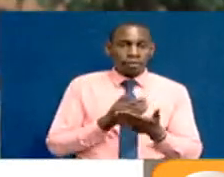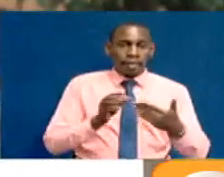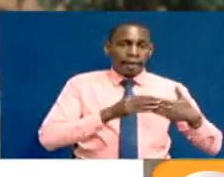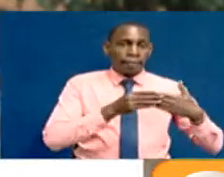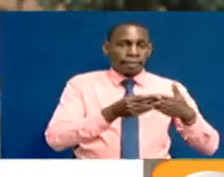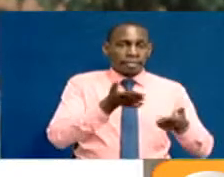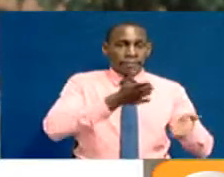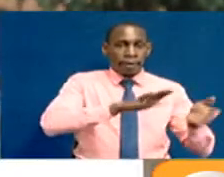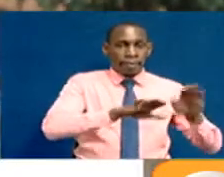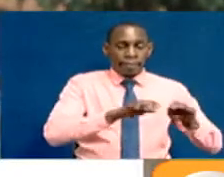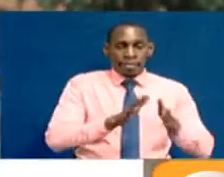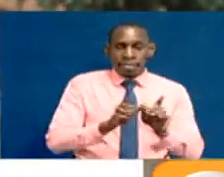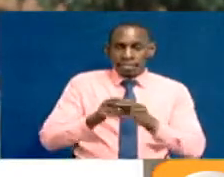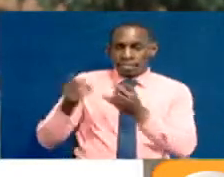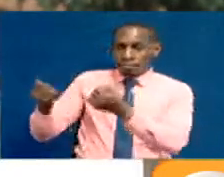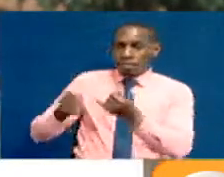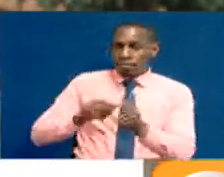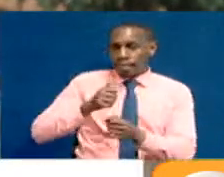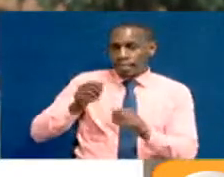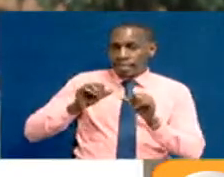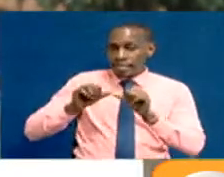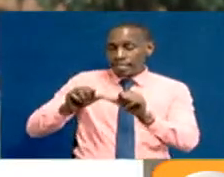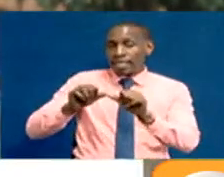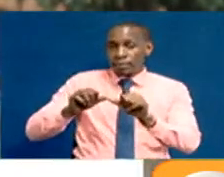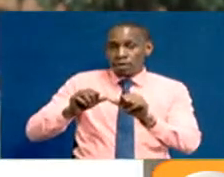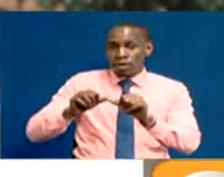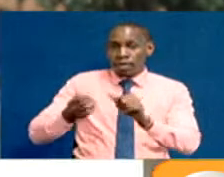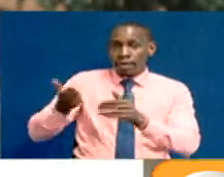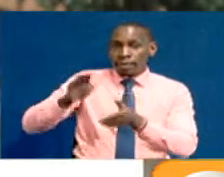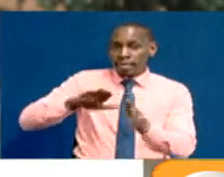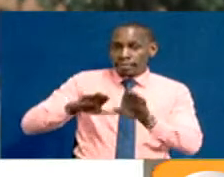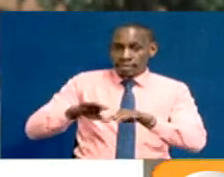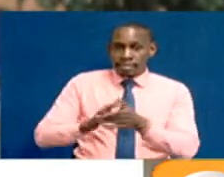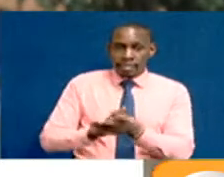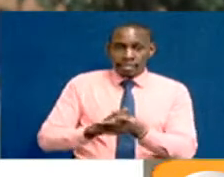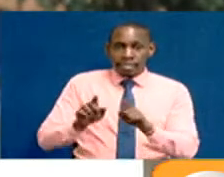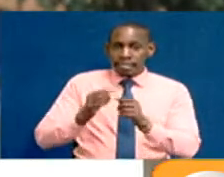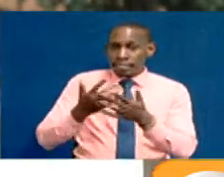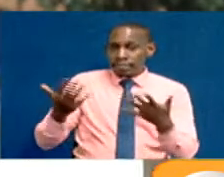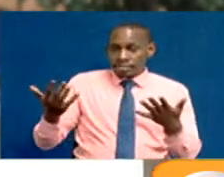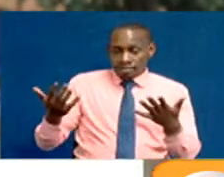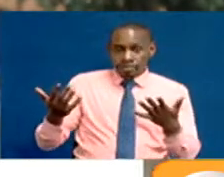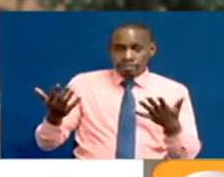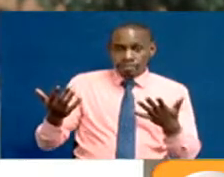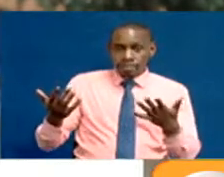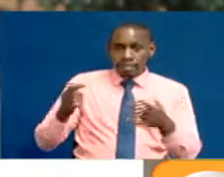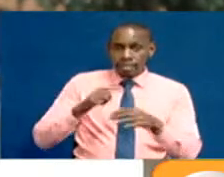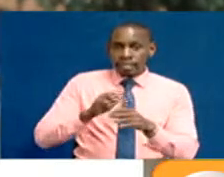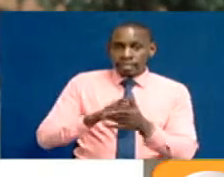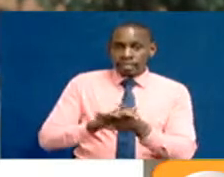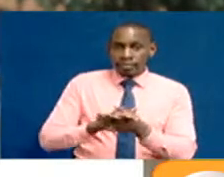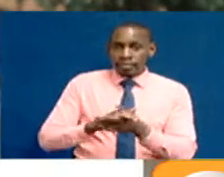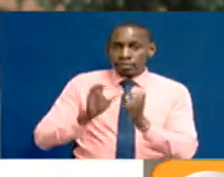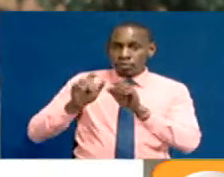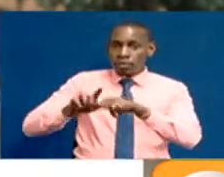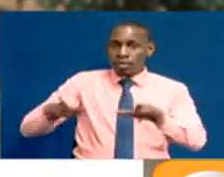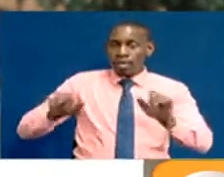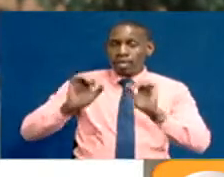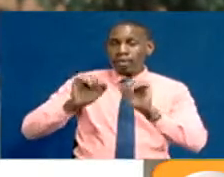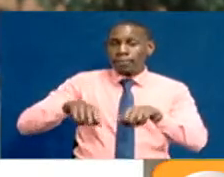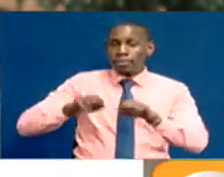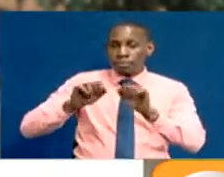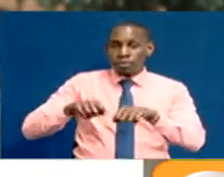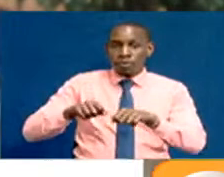plastic packaging and introduce a more sustainable packaging, something that if it's thrown on land, you can be able